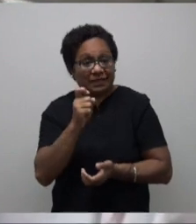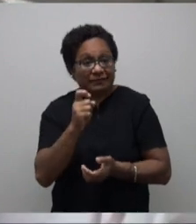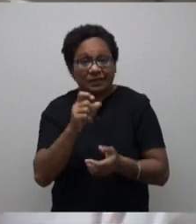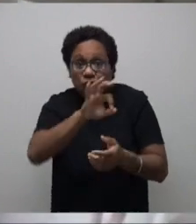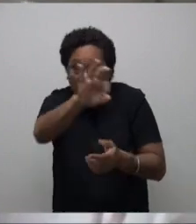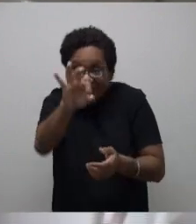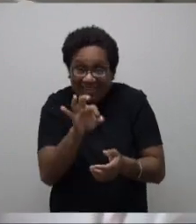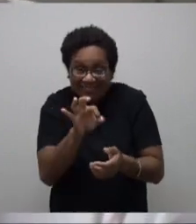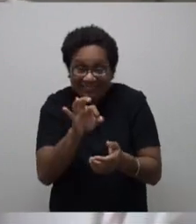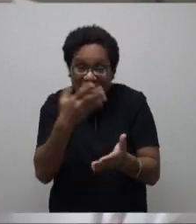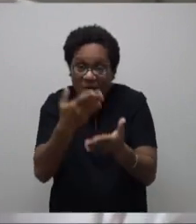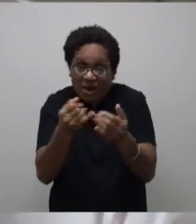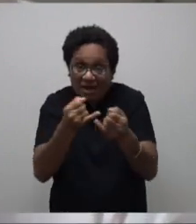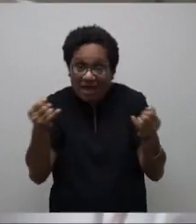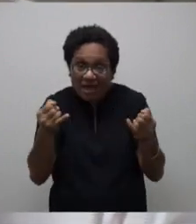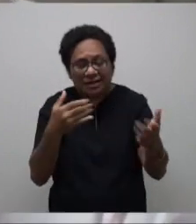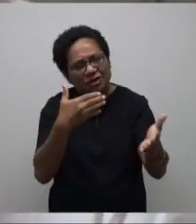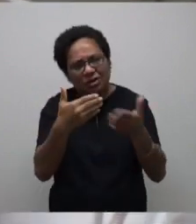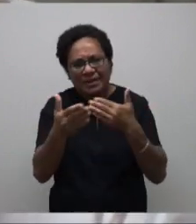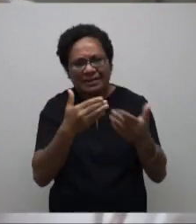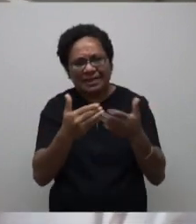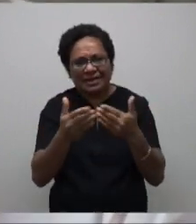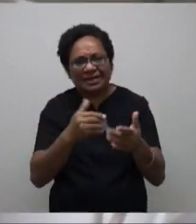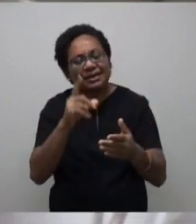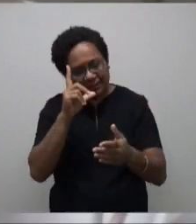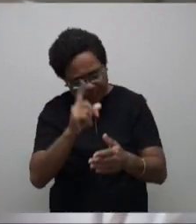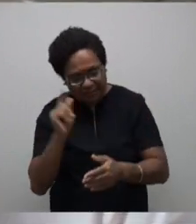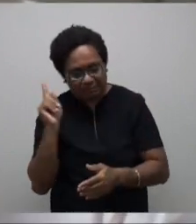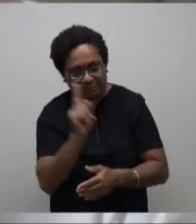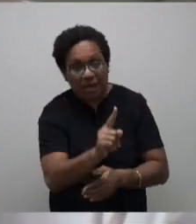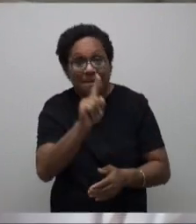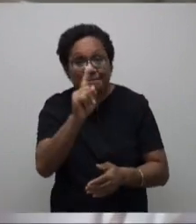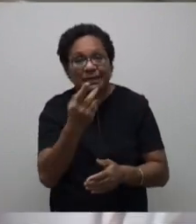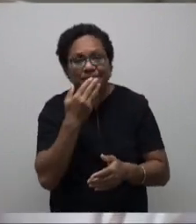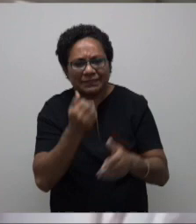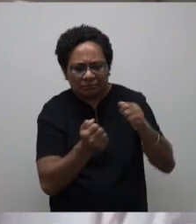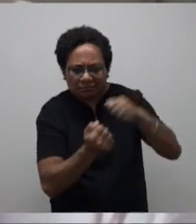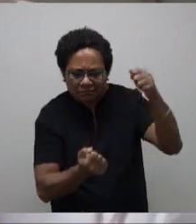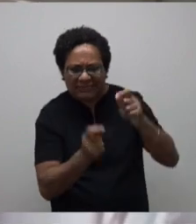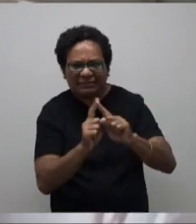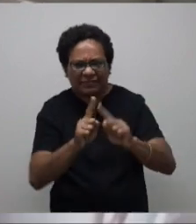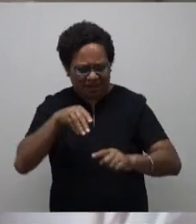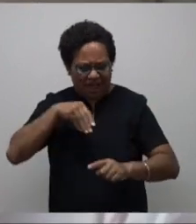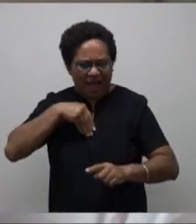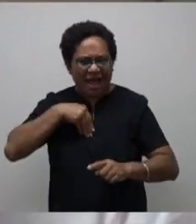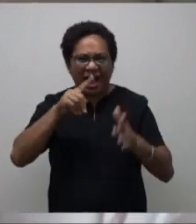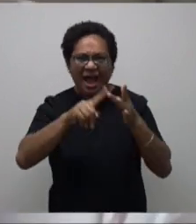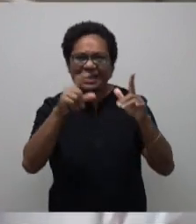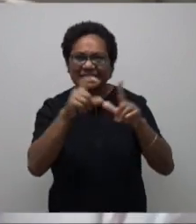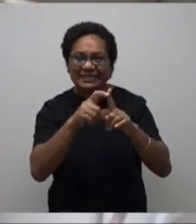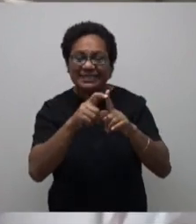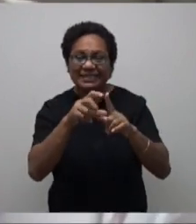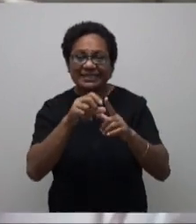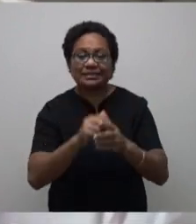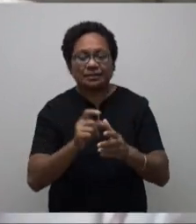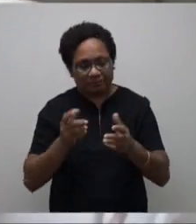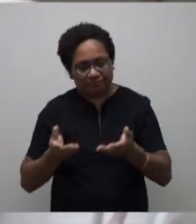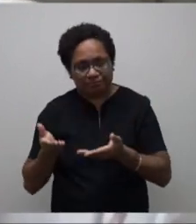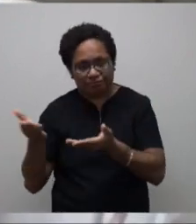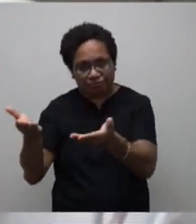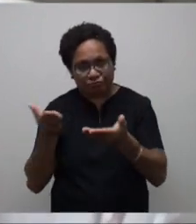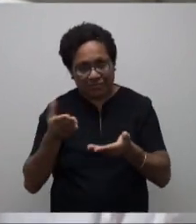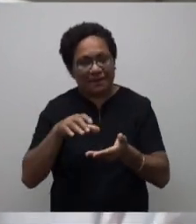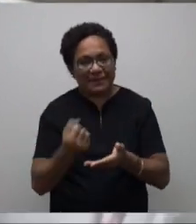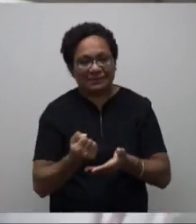pre-registering, you must come with the right documentation that can verify your identification. The rest of the world is protecting their people